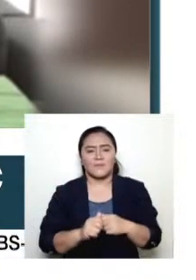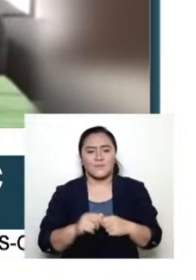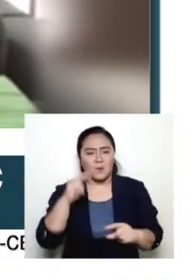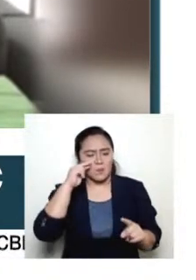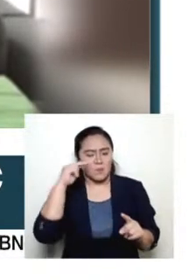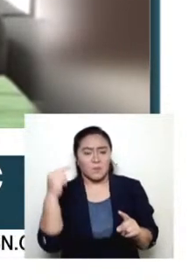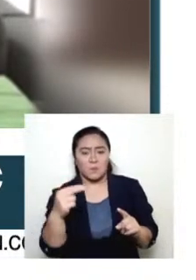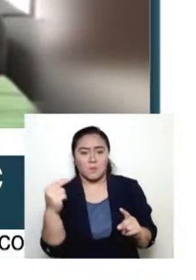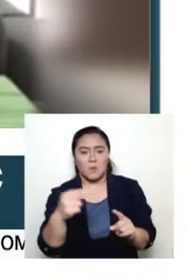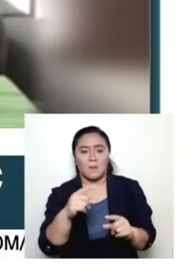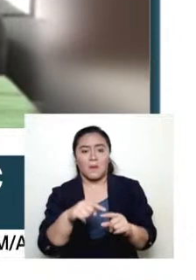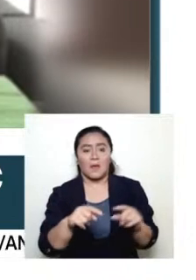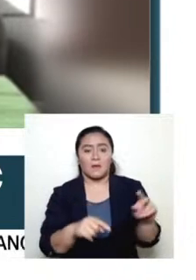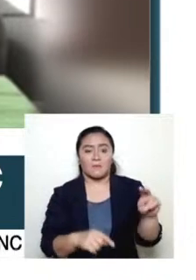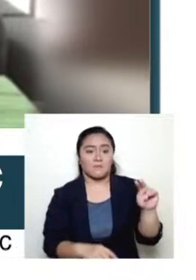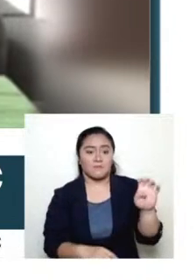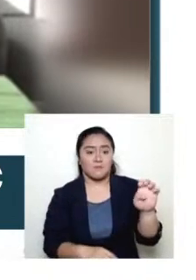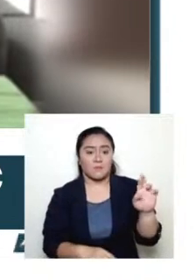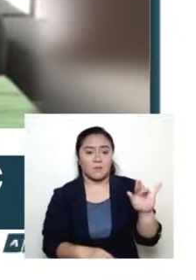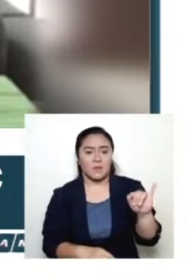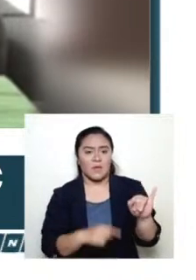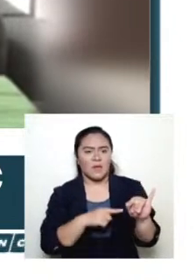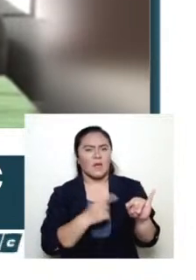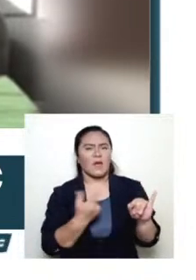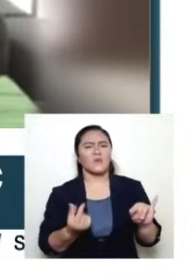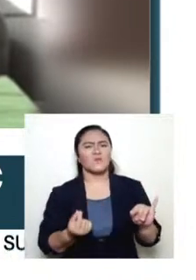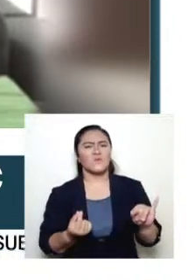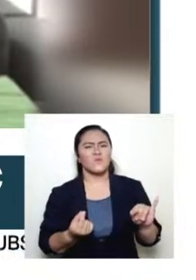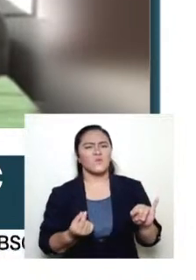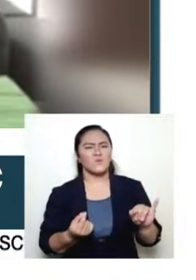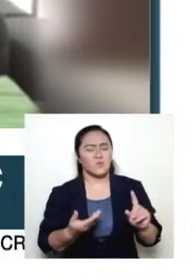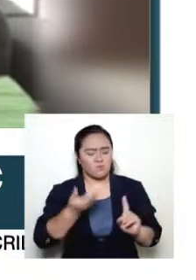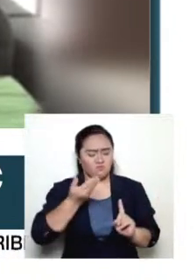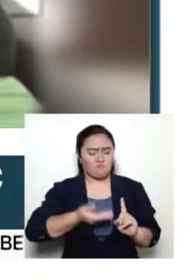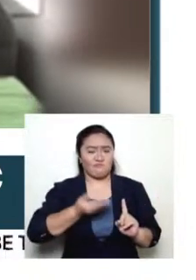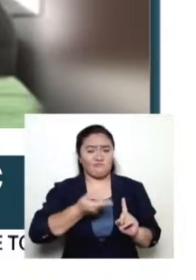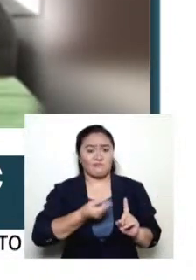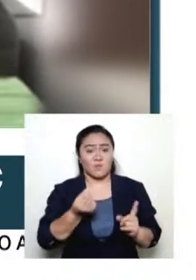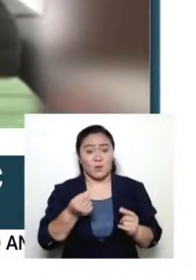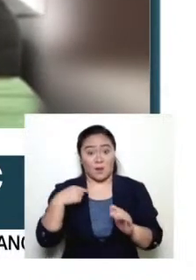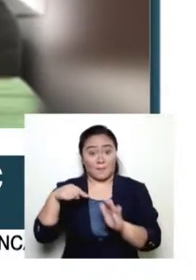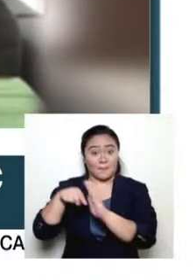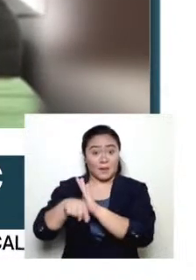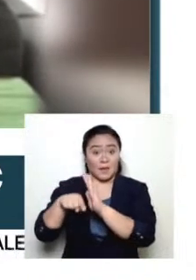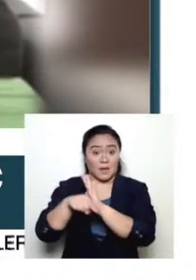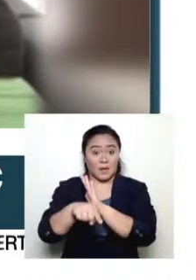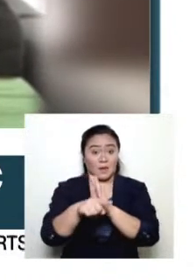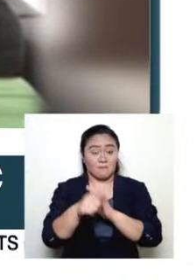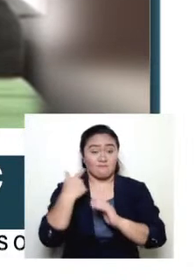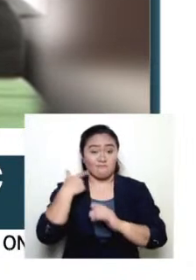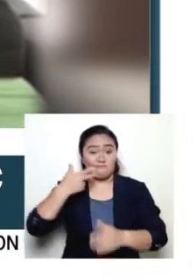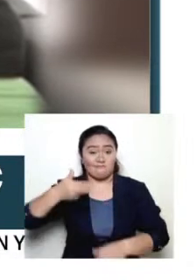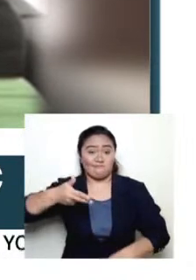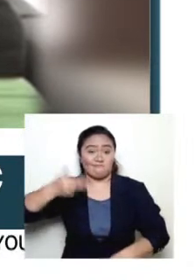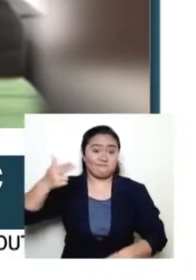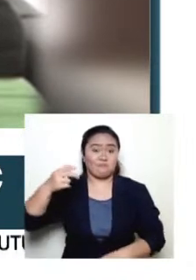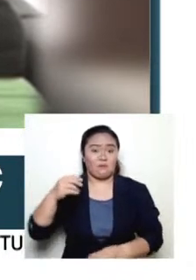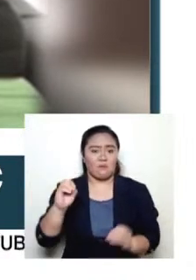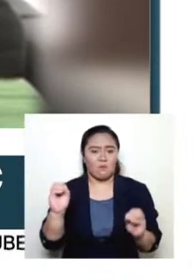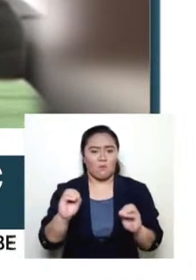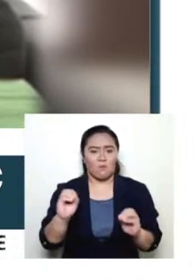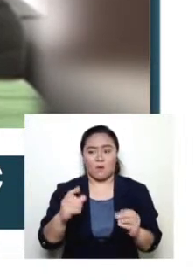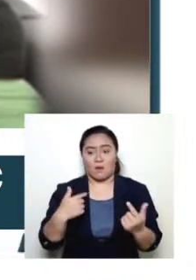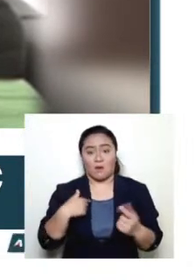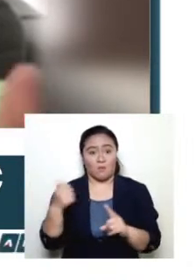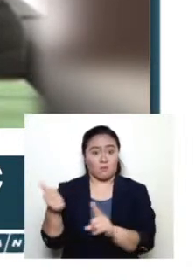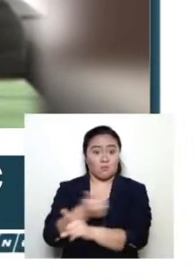si Nery Colmenares. Ano pong ginawa ni Nery Colmenares? Did he kill anybody? Did he shoot anybody? Wala akong sinasaktan, di